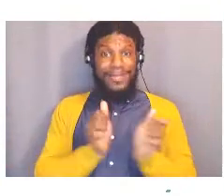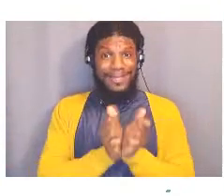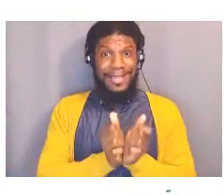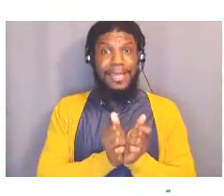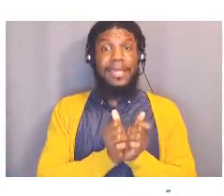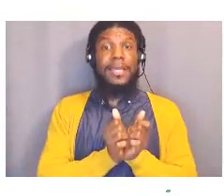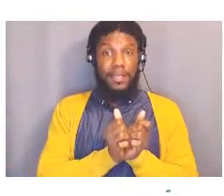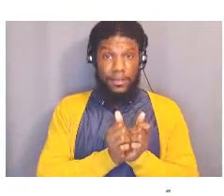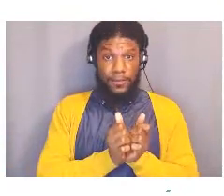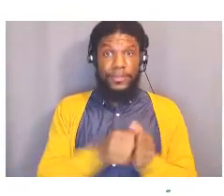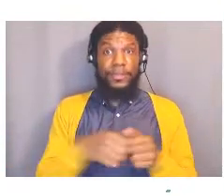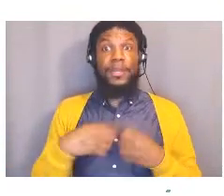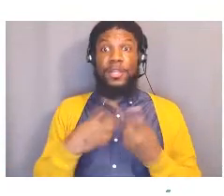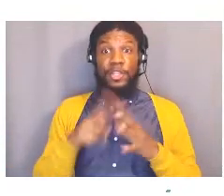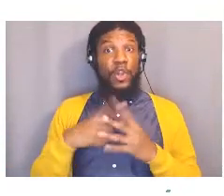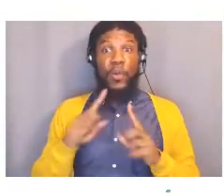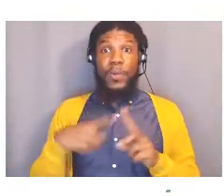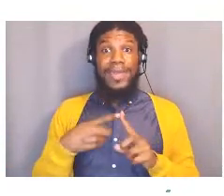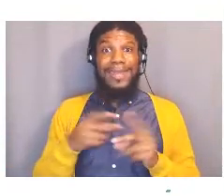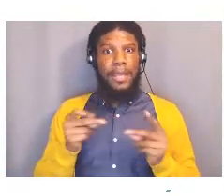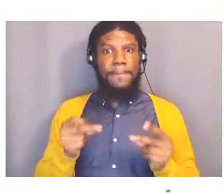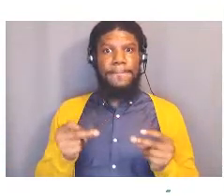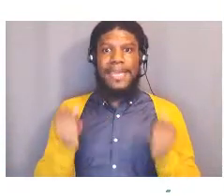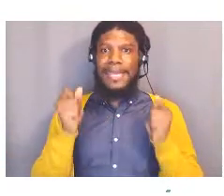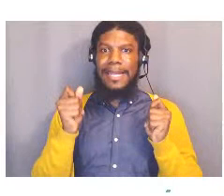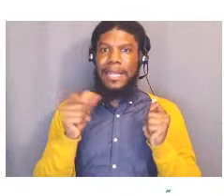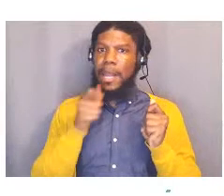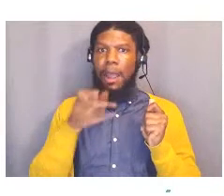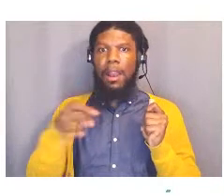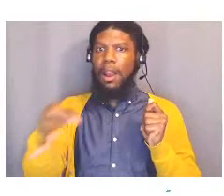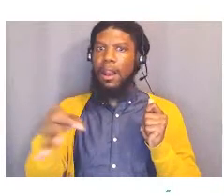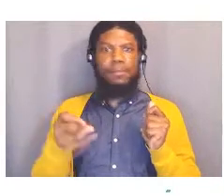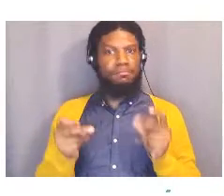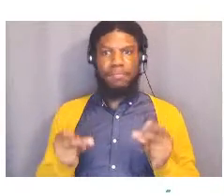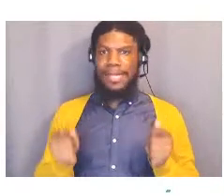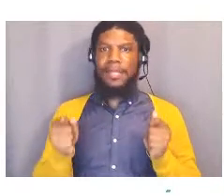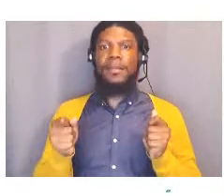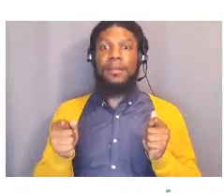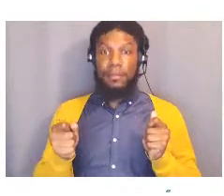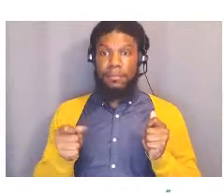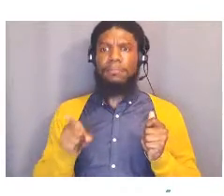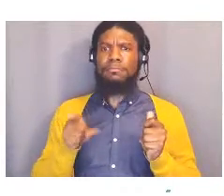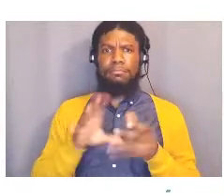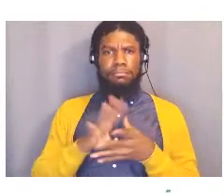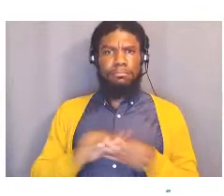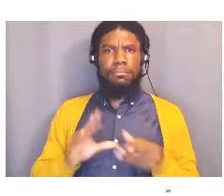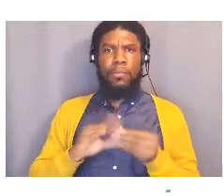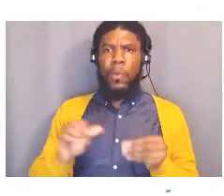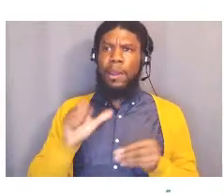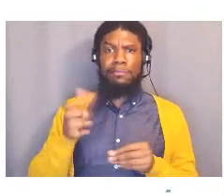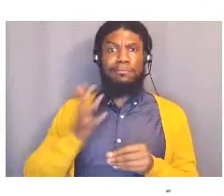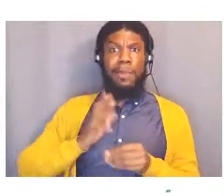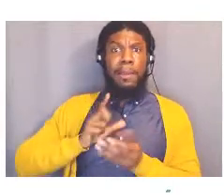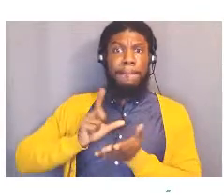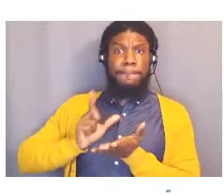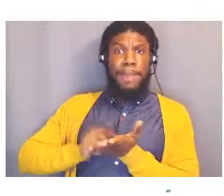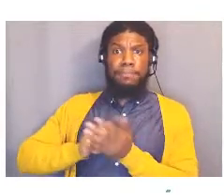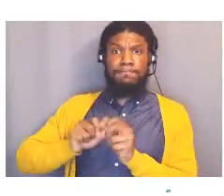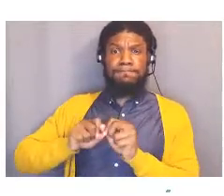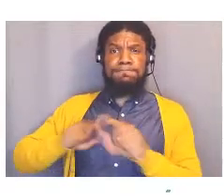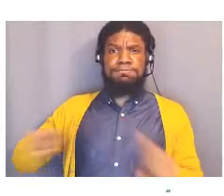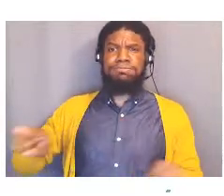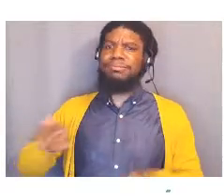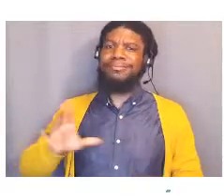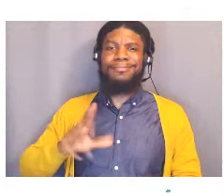people, effective immediately. That story, rarely published at the time, was told over and over